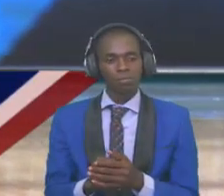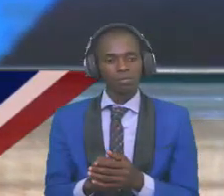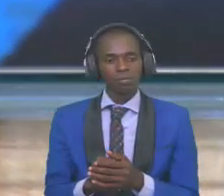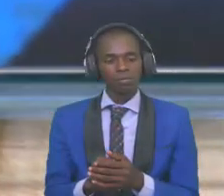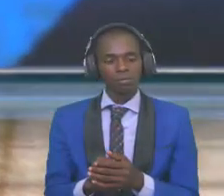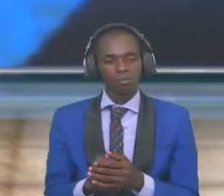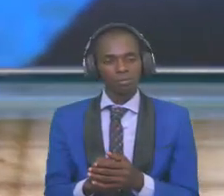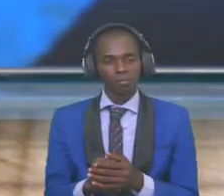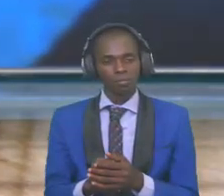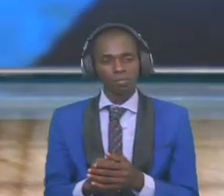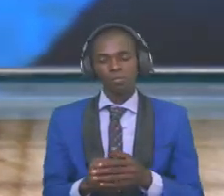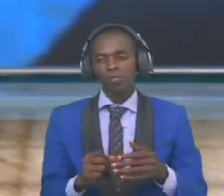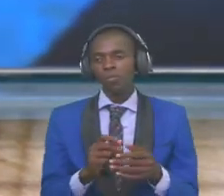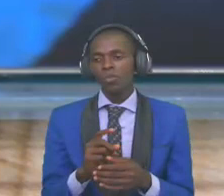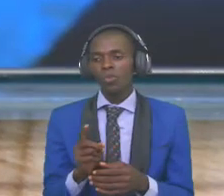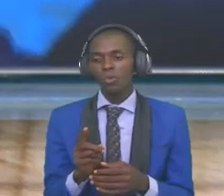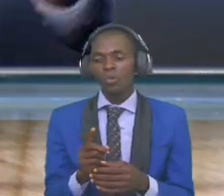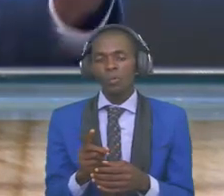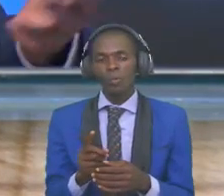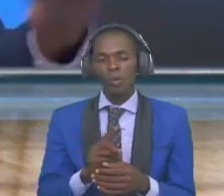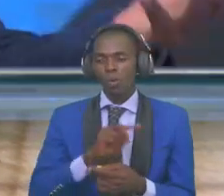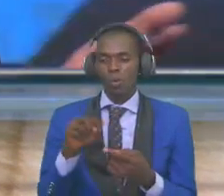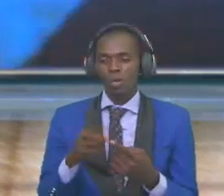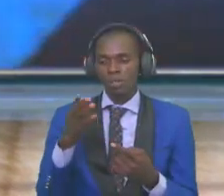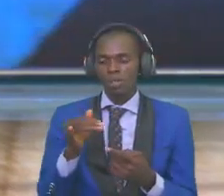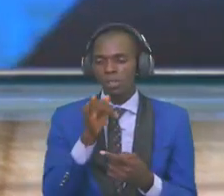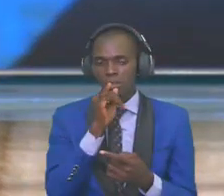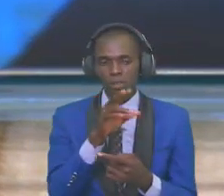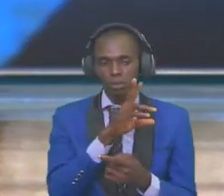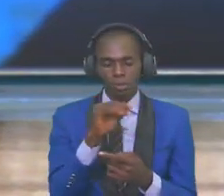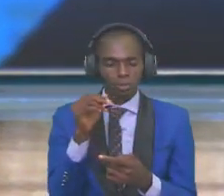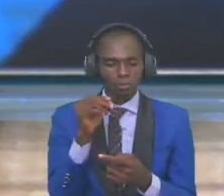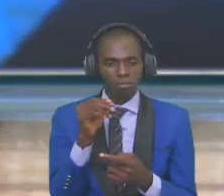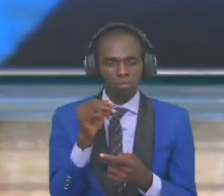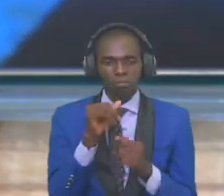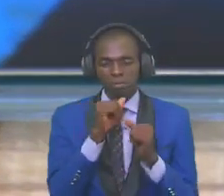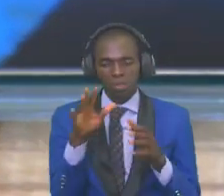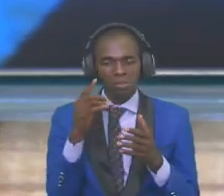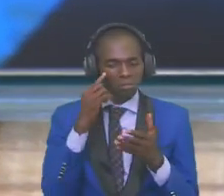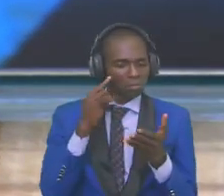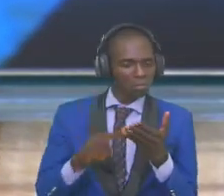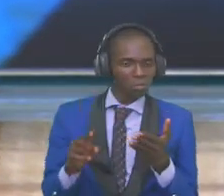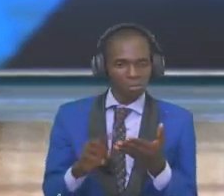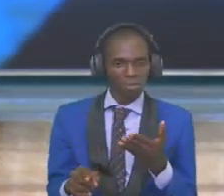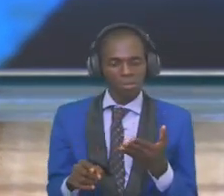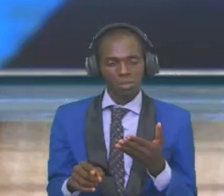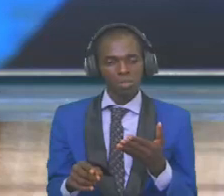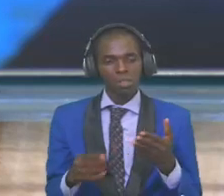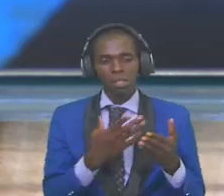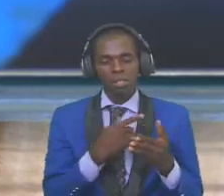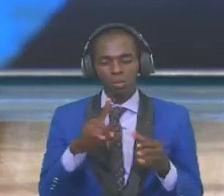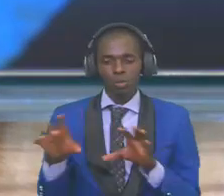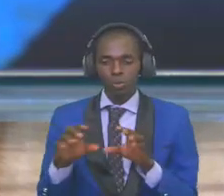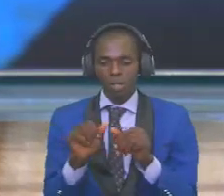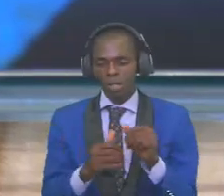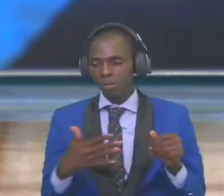no promotion coming from anywhere, when there's no notice taking of you, and you do